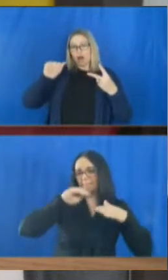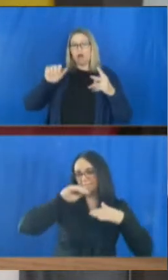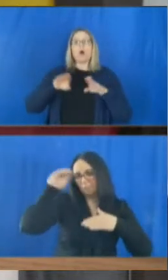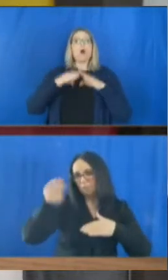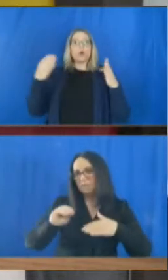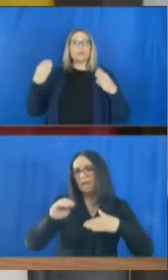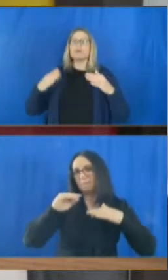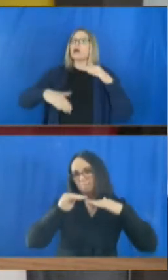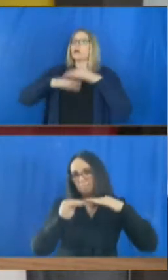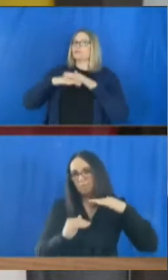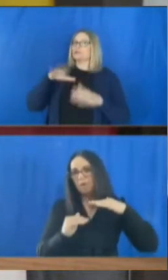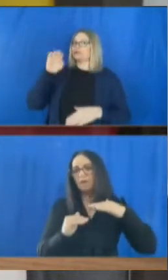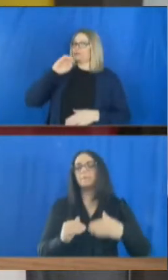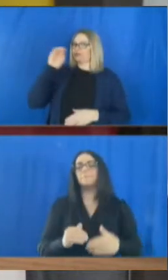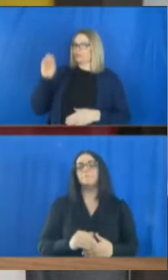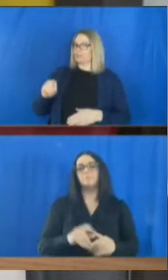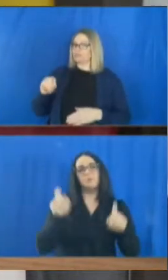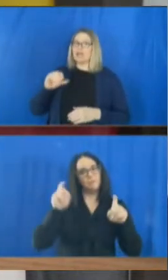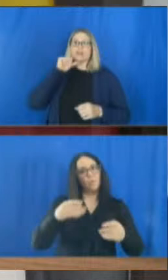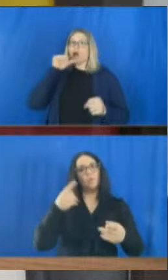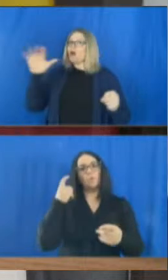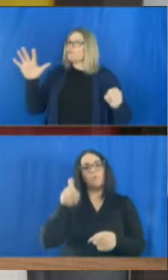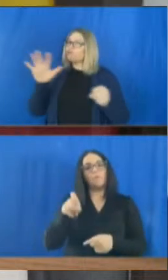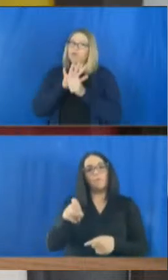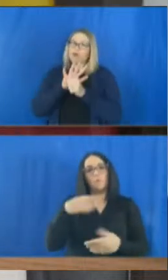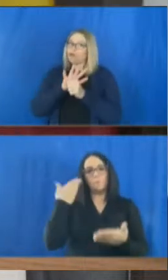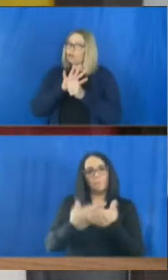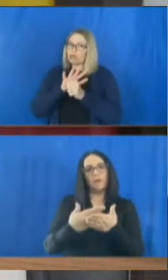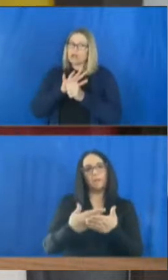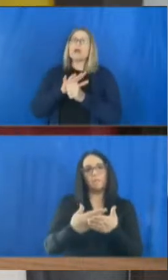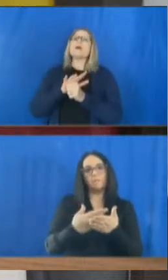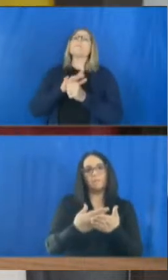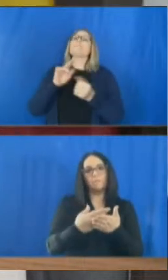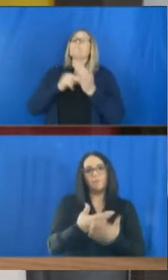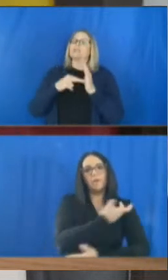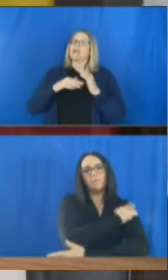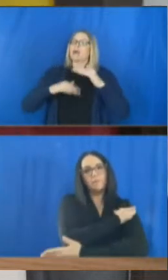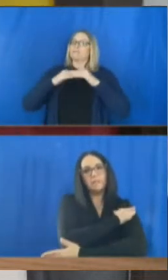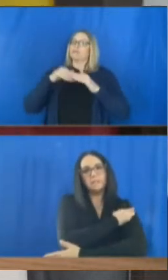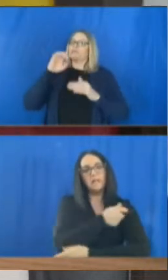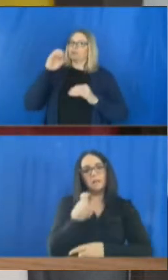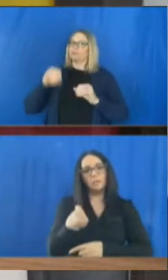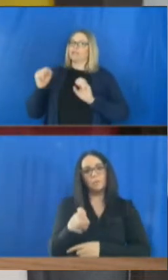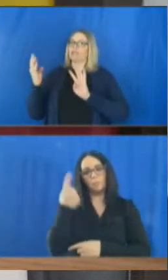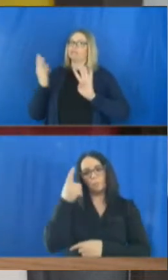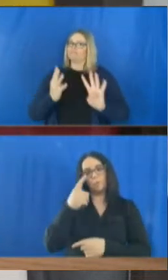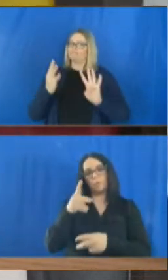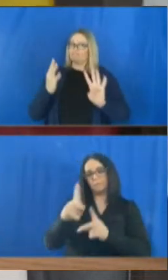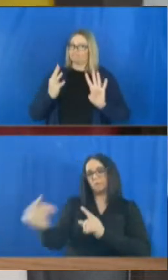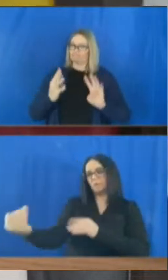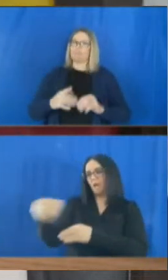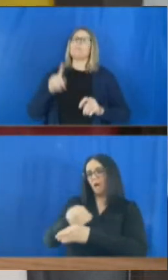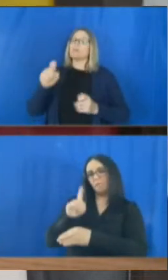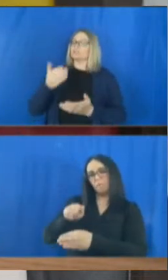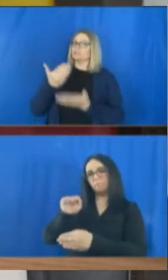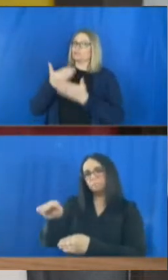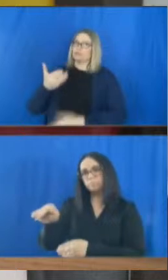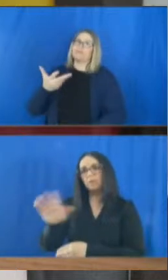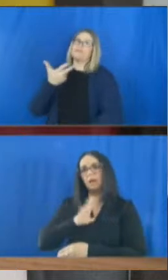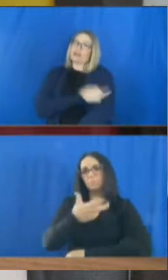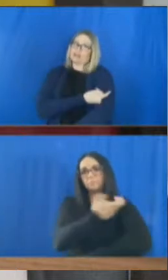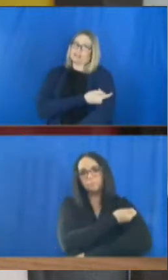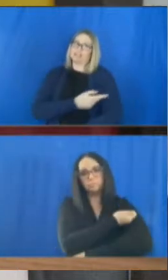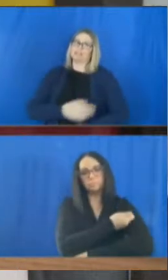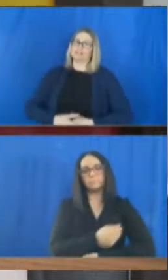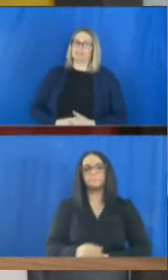Retail businesses can operate at 50% capacity. Restaurants can open for dining in at 50% capacity and proof of